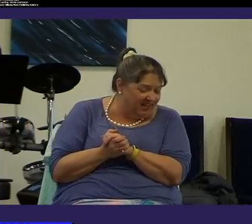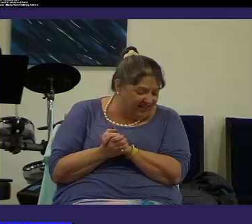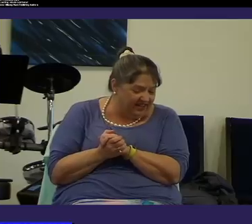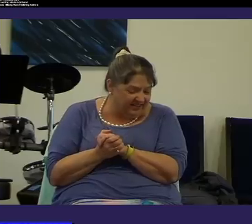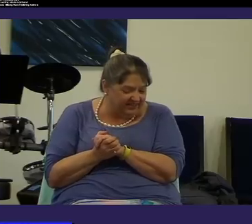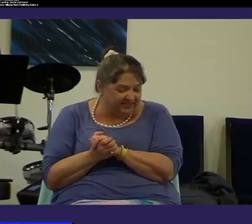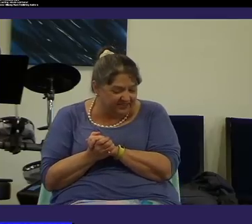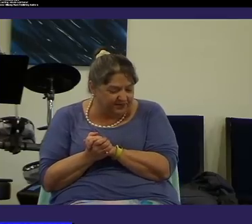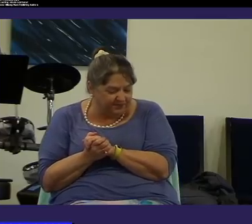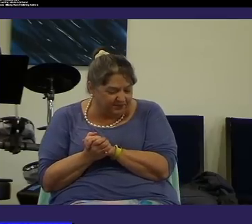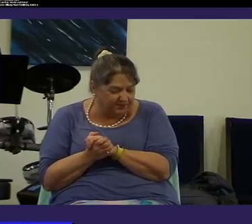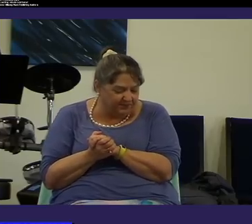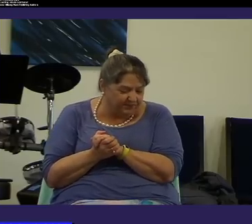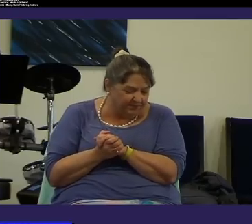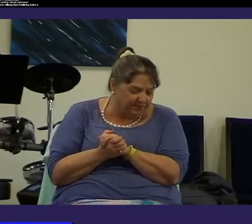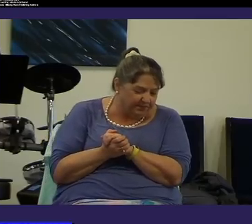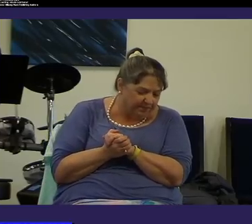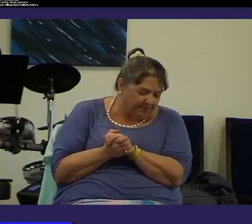Jesus.